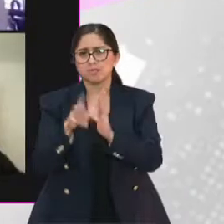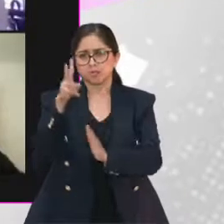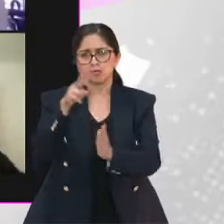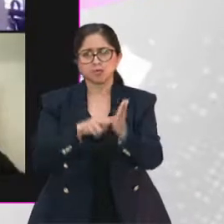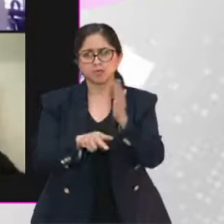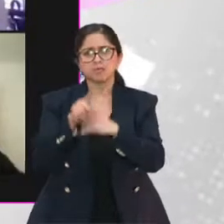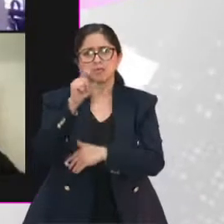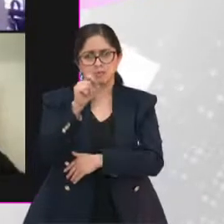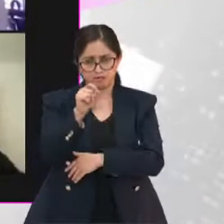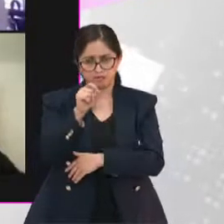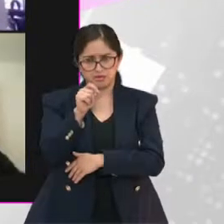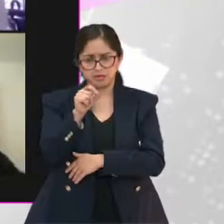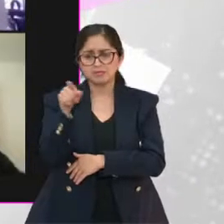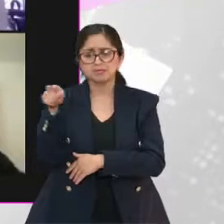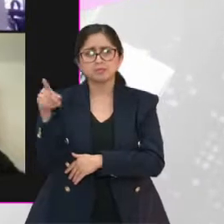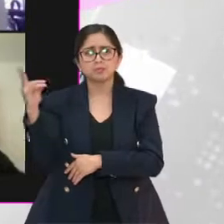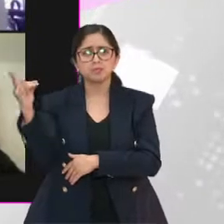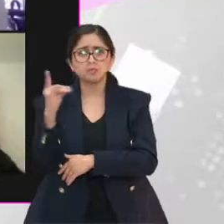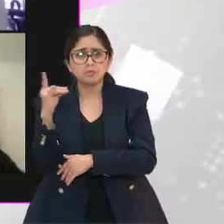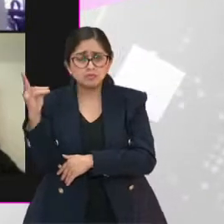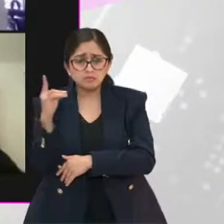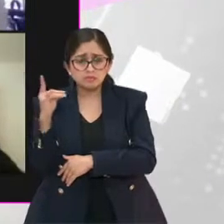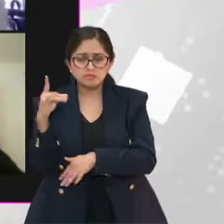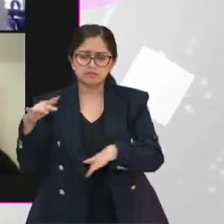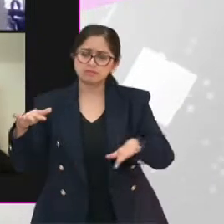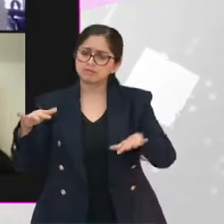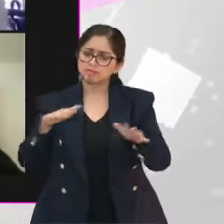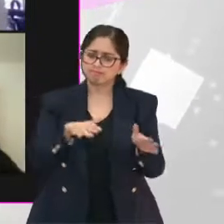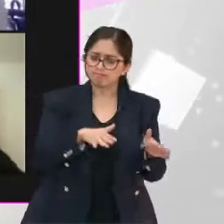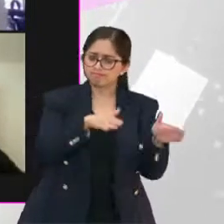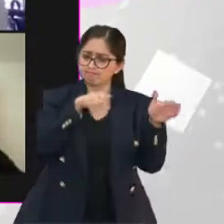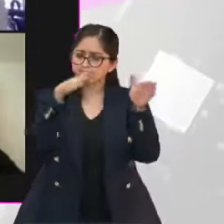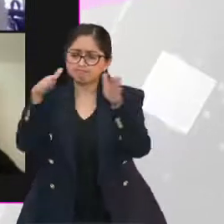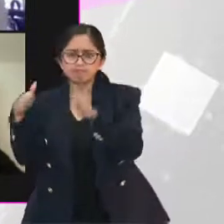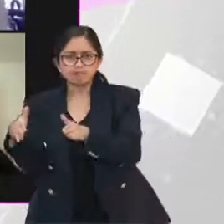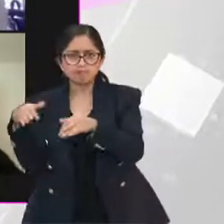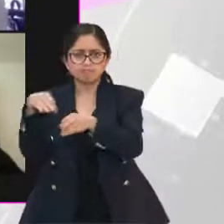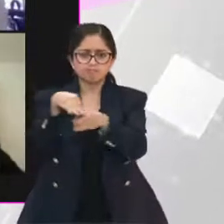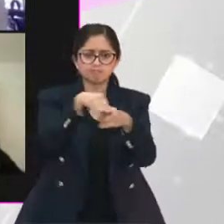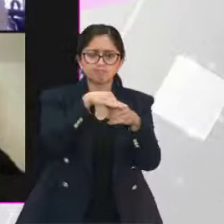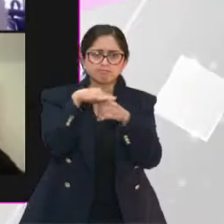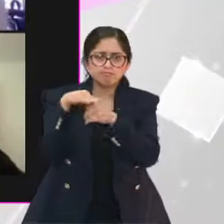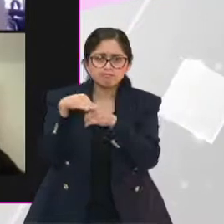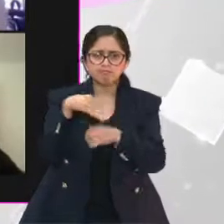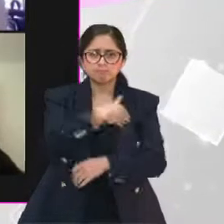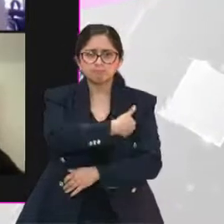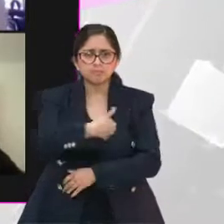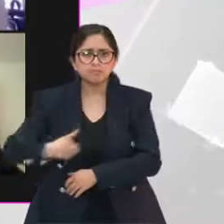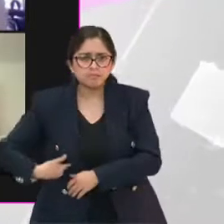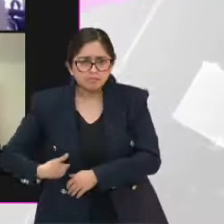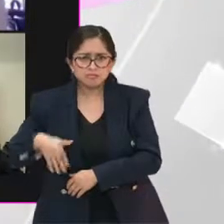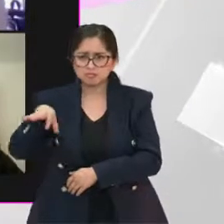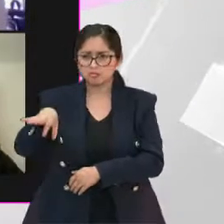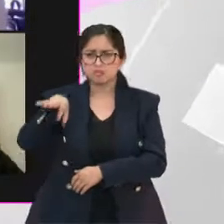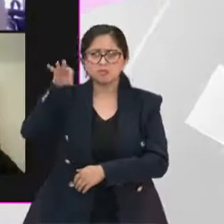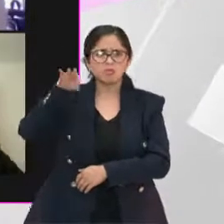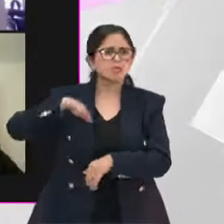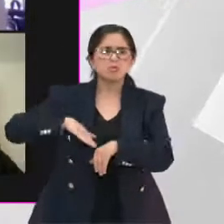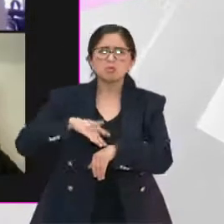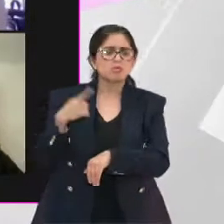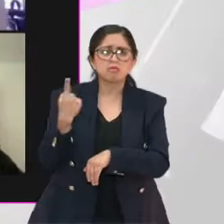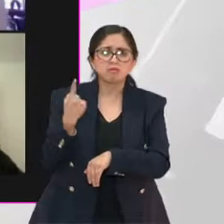Taking a look at Bolivia, in 2020, Bolivia postponed his presidential elections